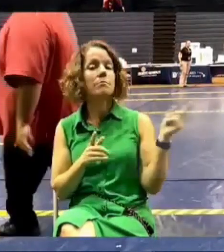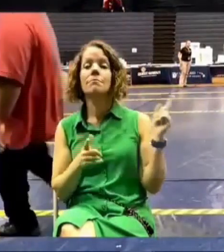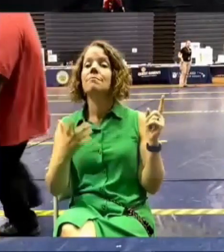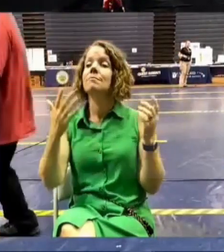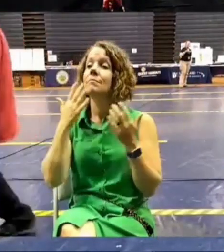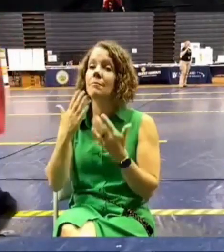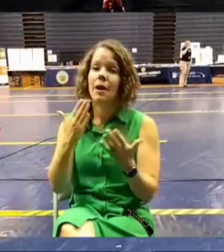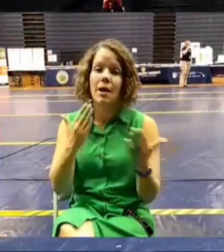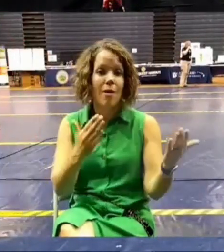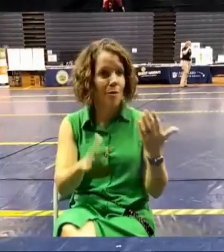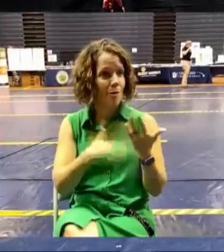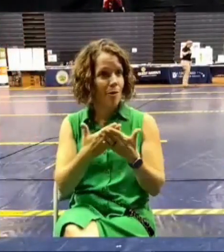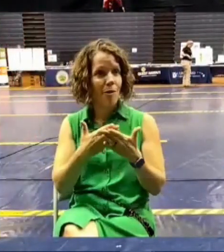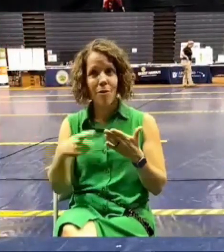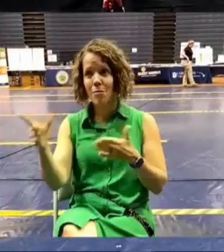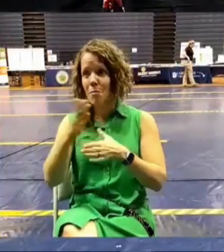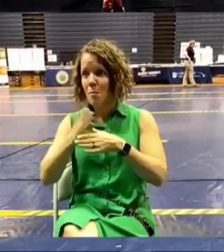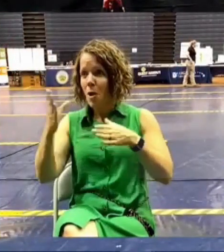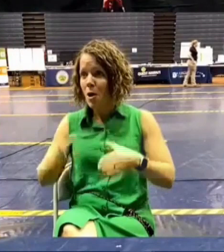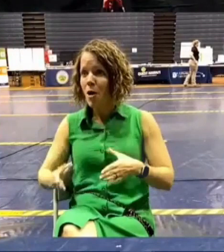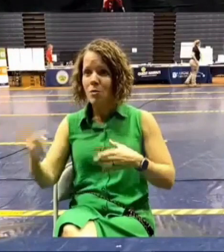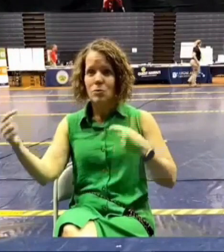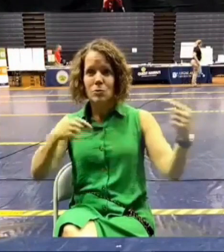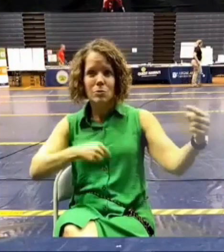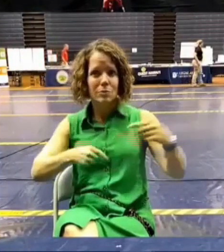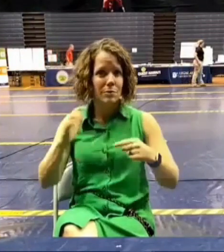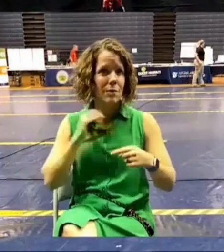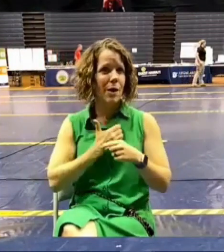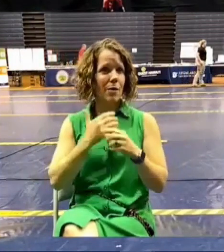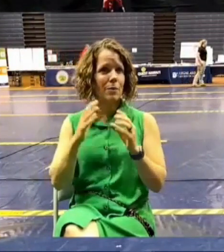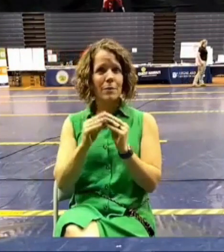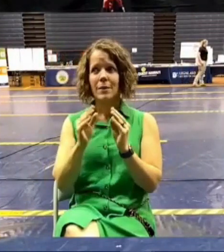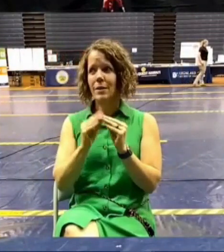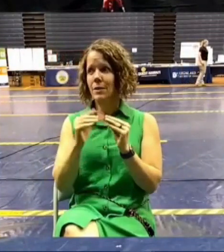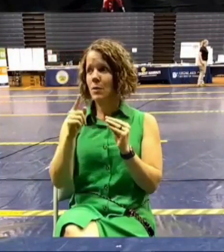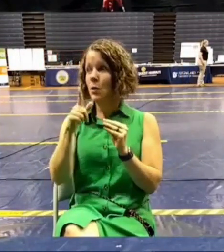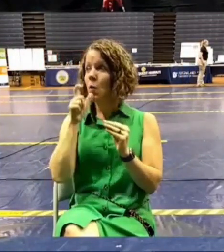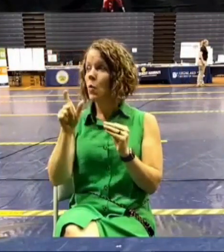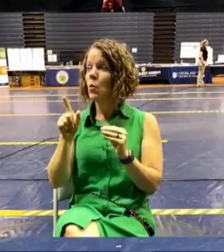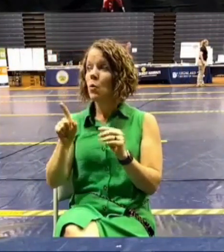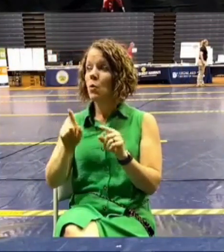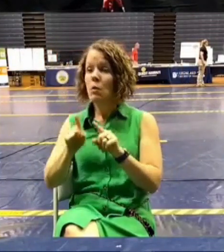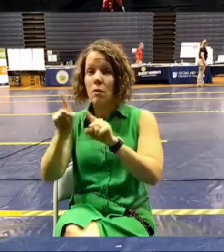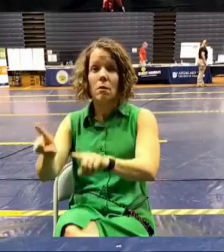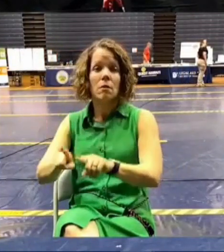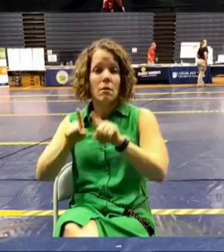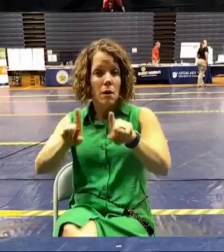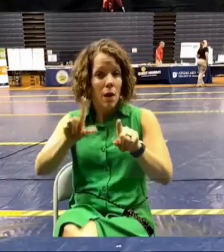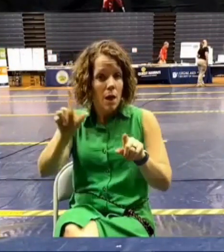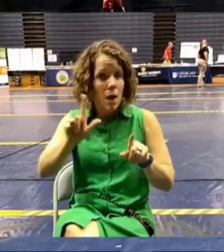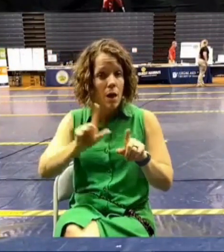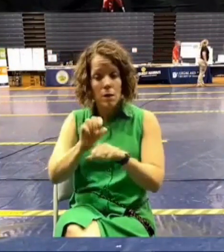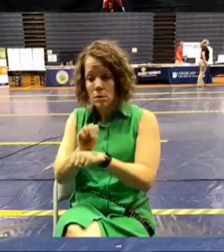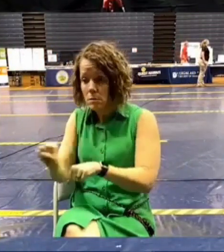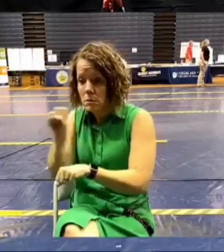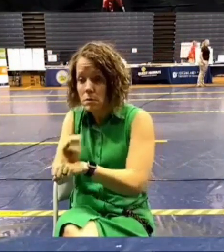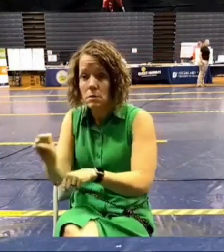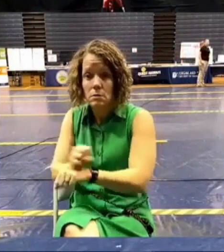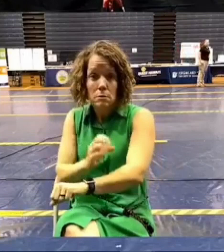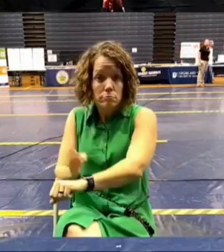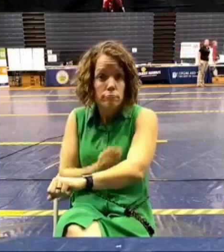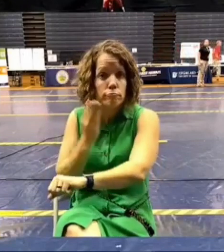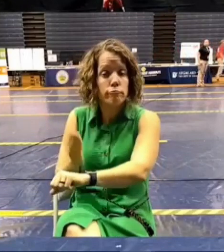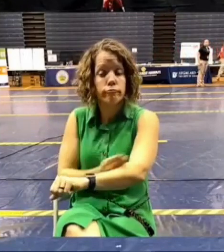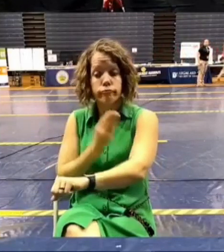mahalo. Mahalo to all of our partners that come to all of these meetings, the folks that are working out in the field for us and with us, all the